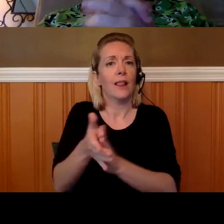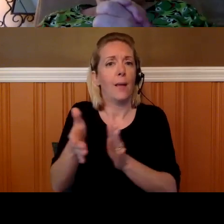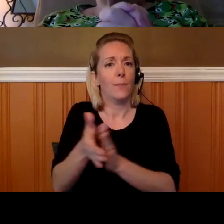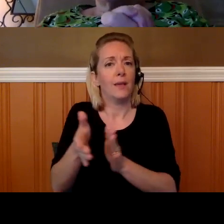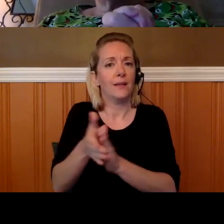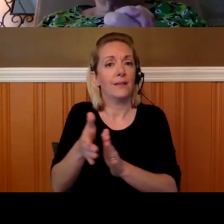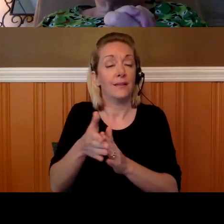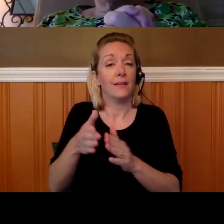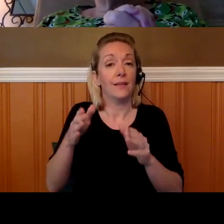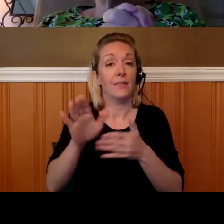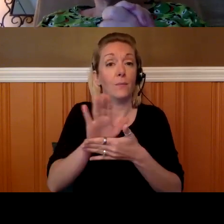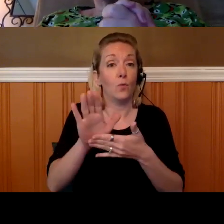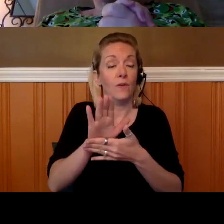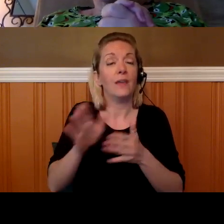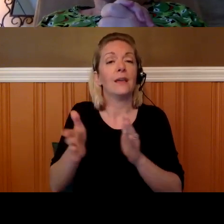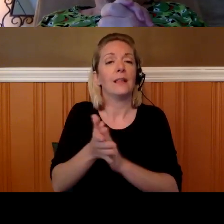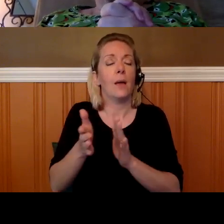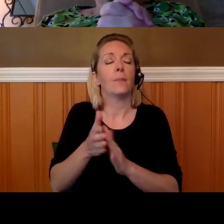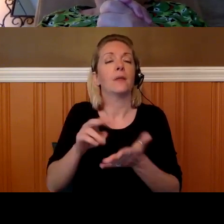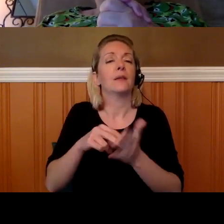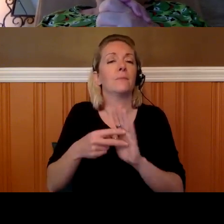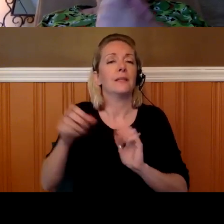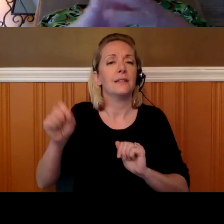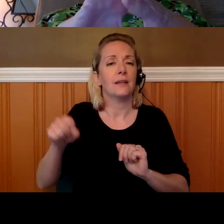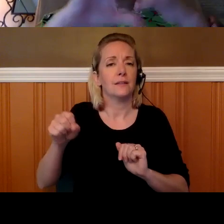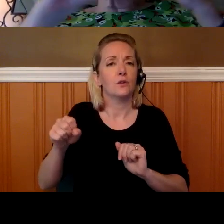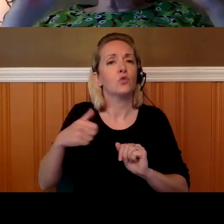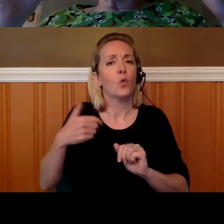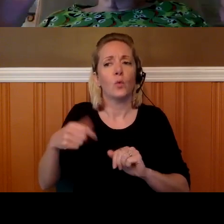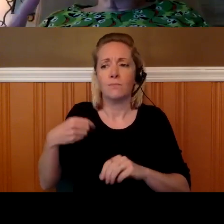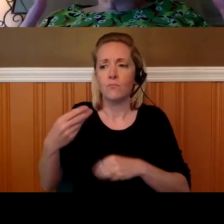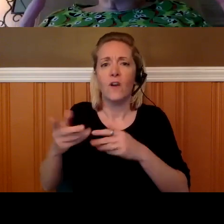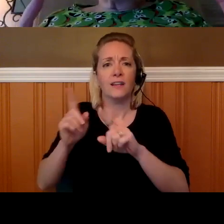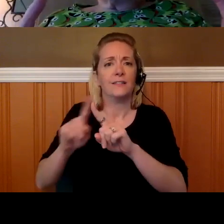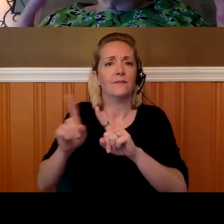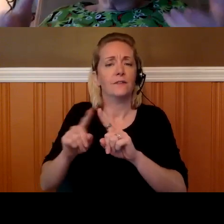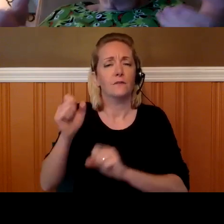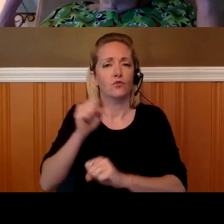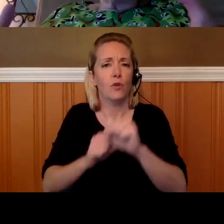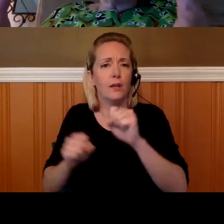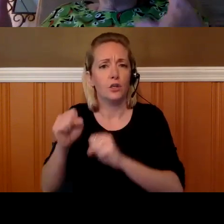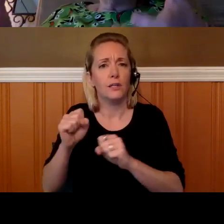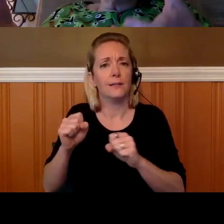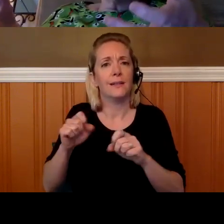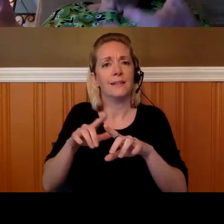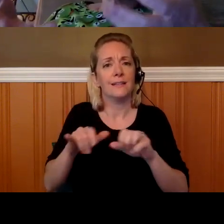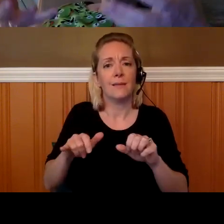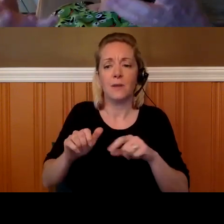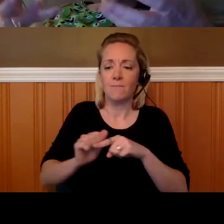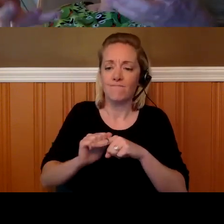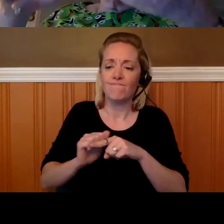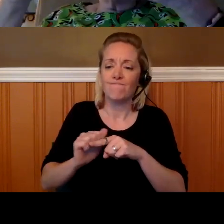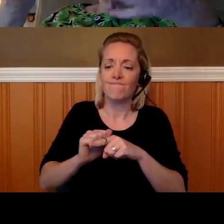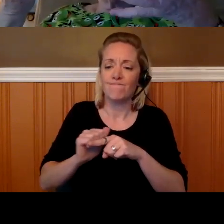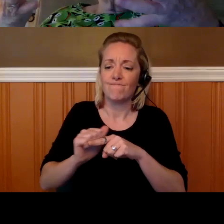response. And so we used a lot of different strategies. At the time, we were building up her vision to be able